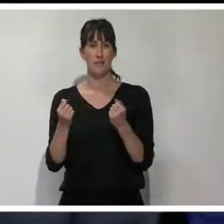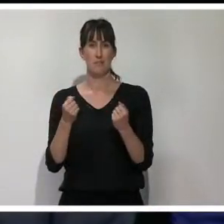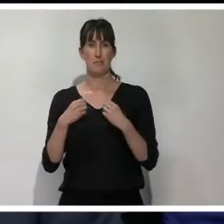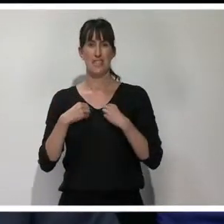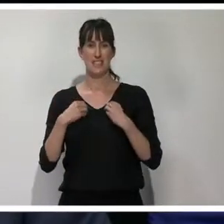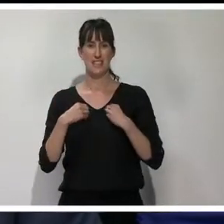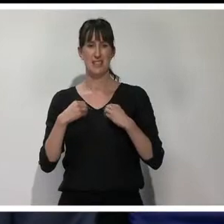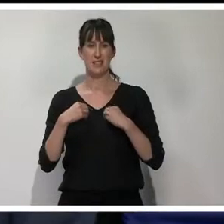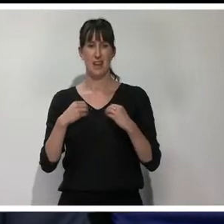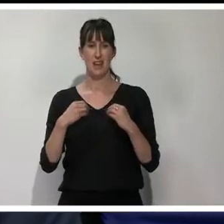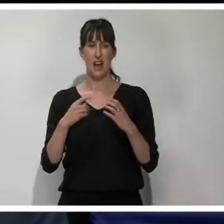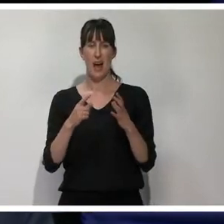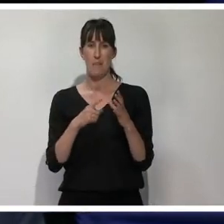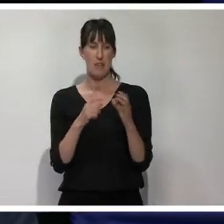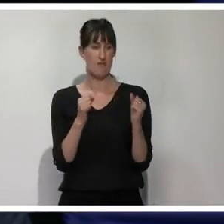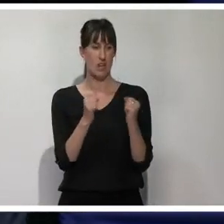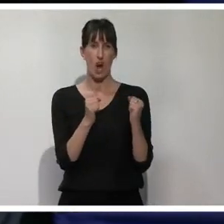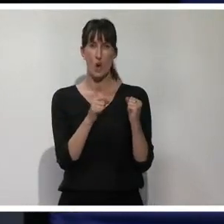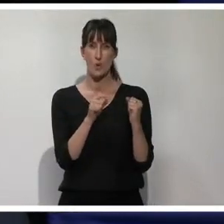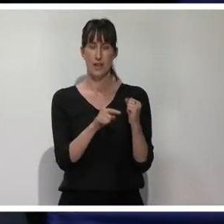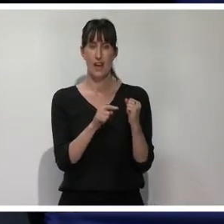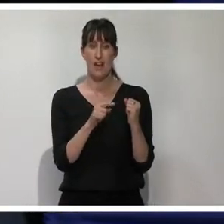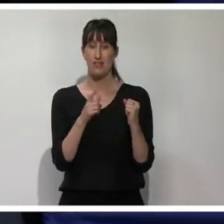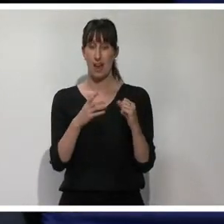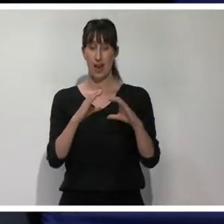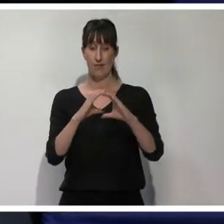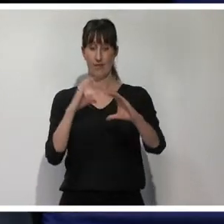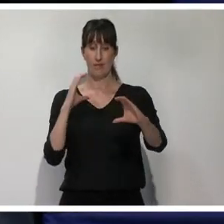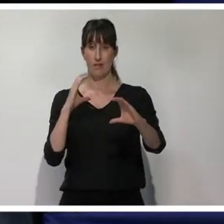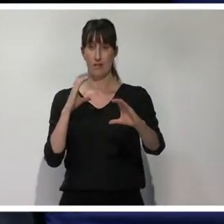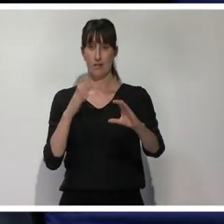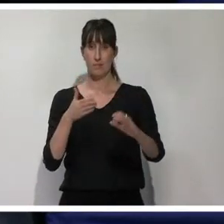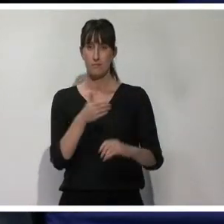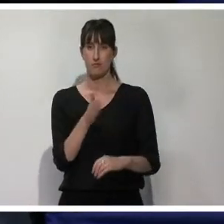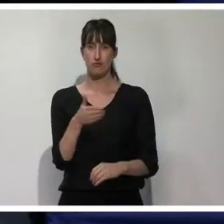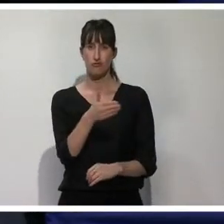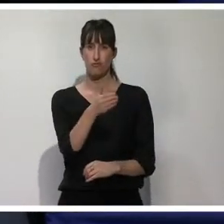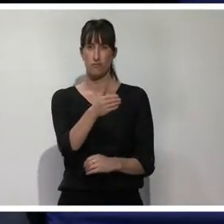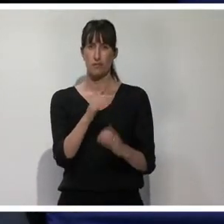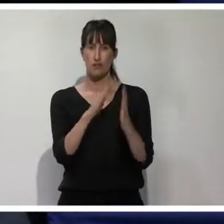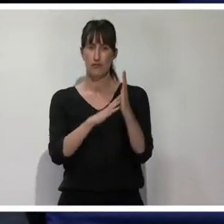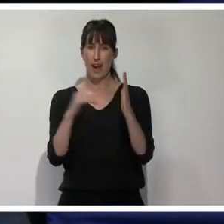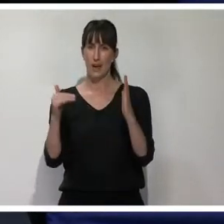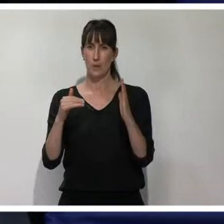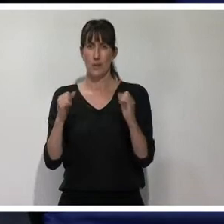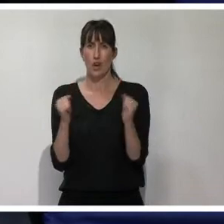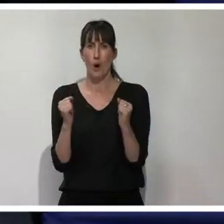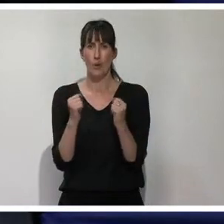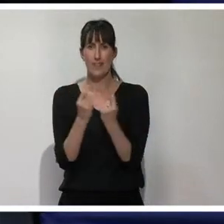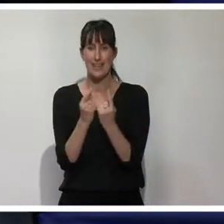I couldn't say. As I said this morning, we're not ruling out, although it's